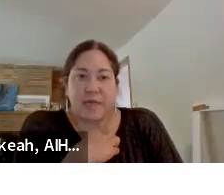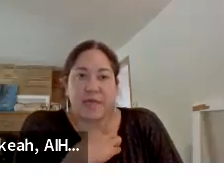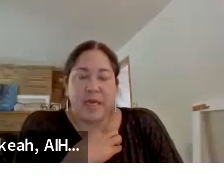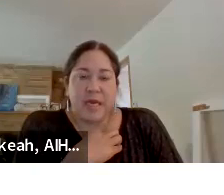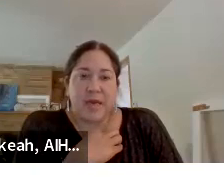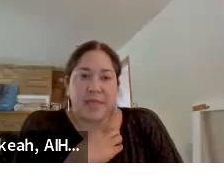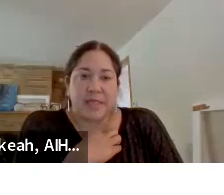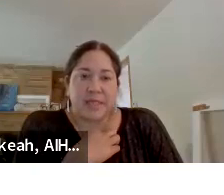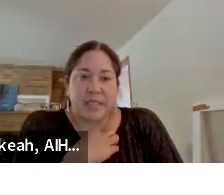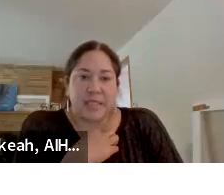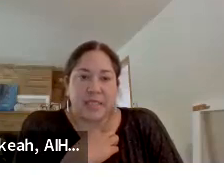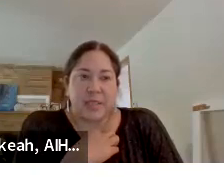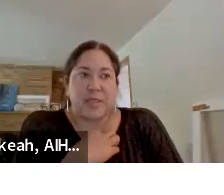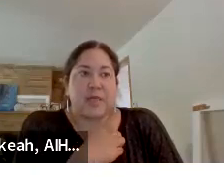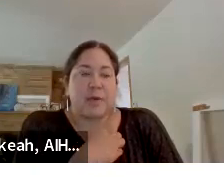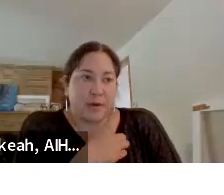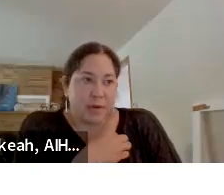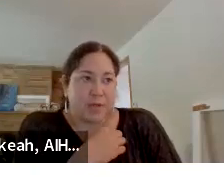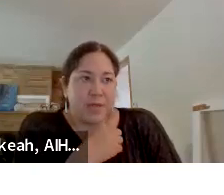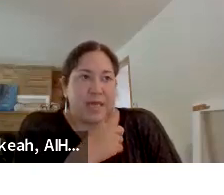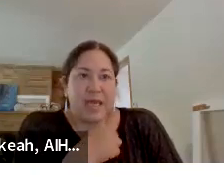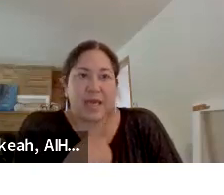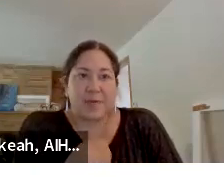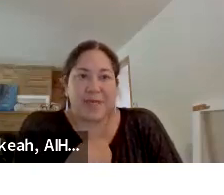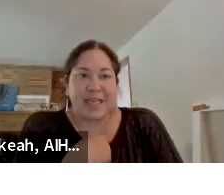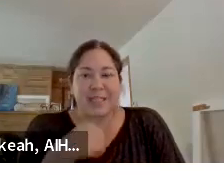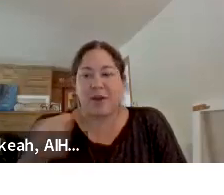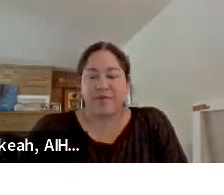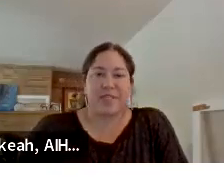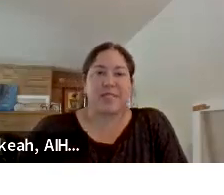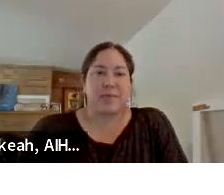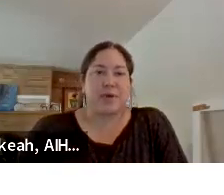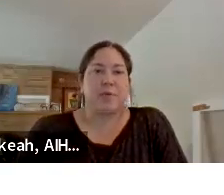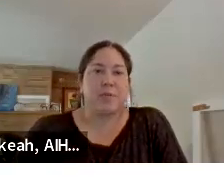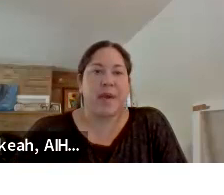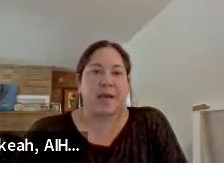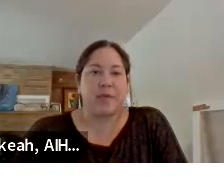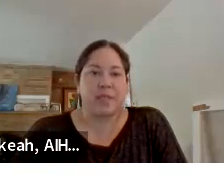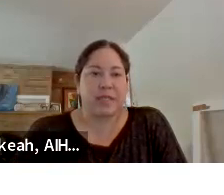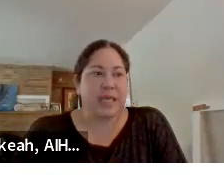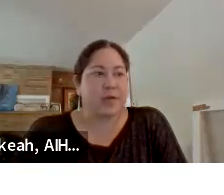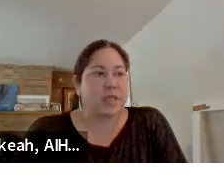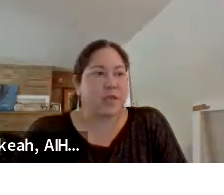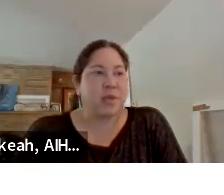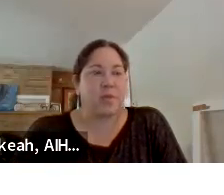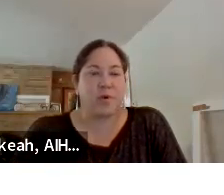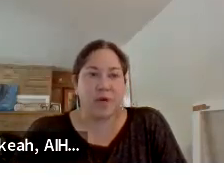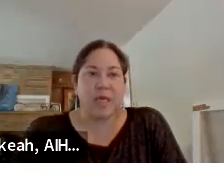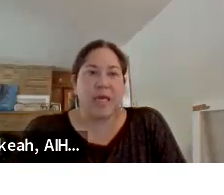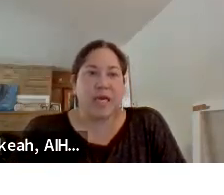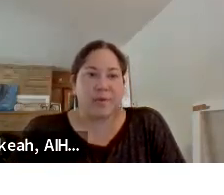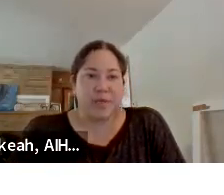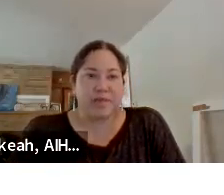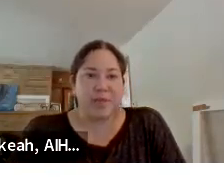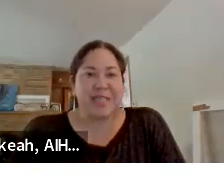ahead and run it as legislation. So we said, okay, great, we'll do that. And we kicked it off this summer. We went back and we looked at the language a little bit